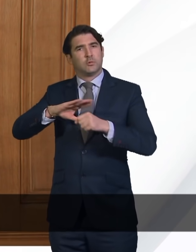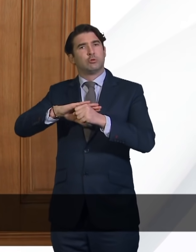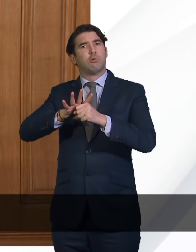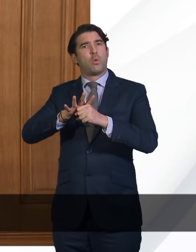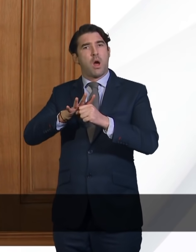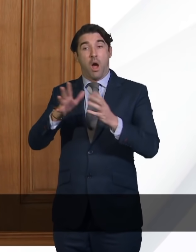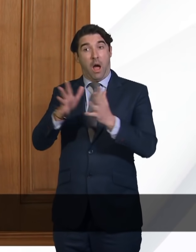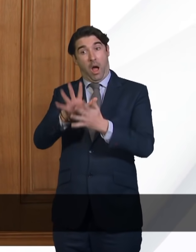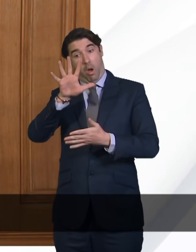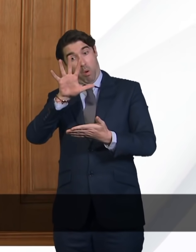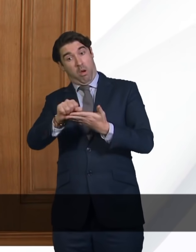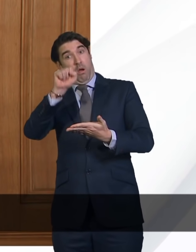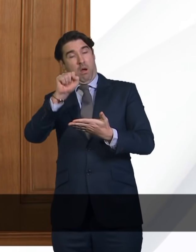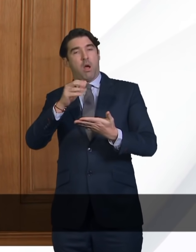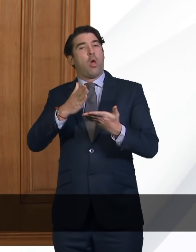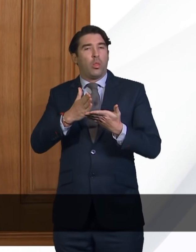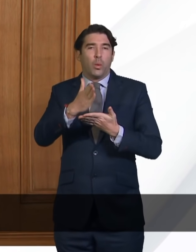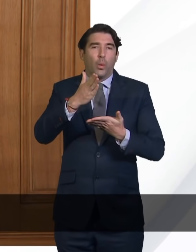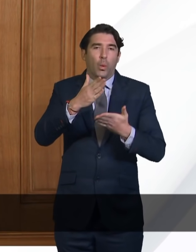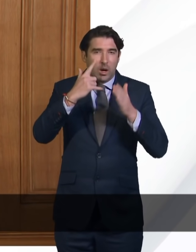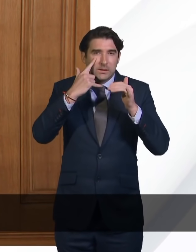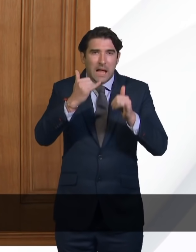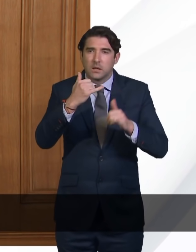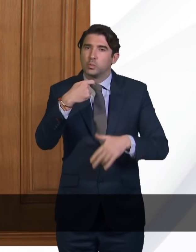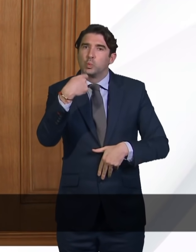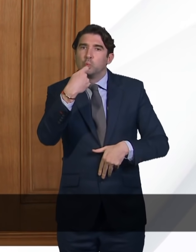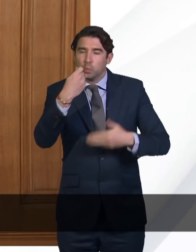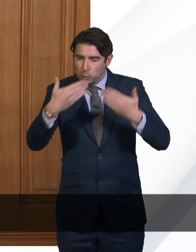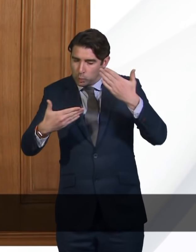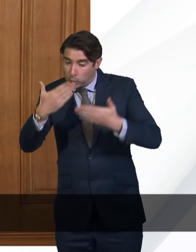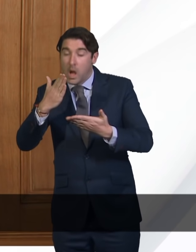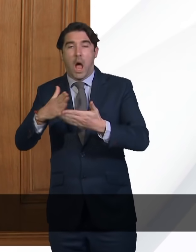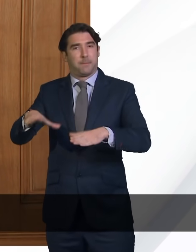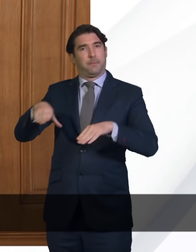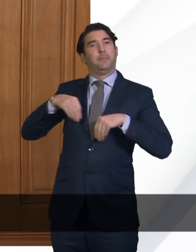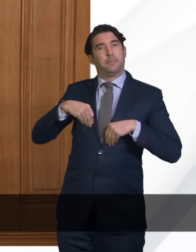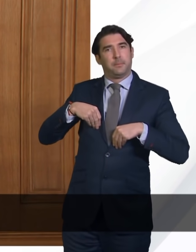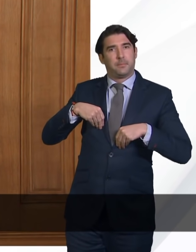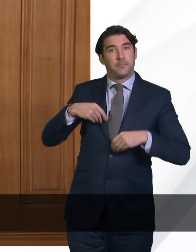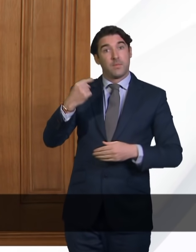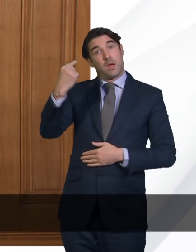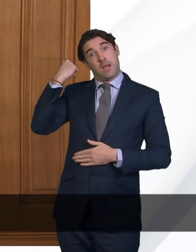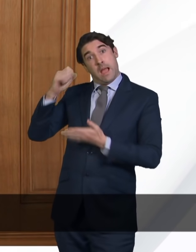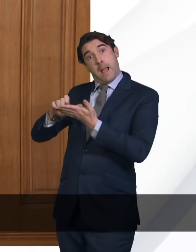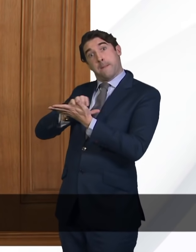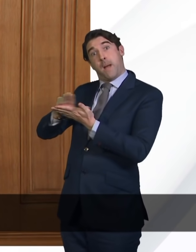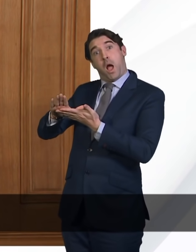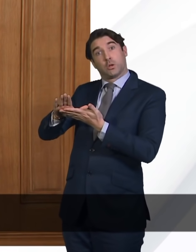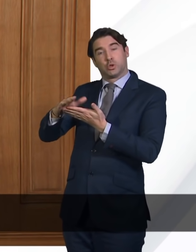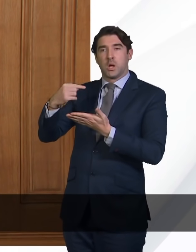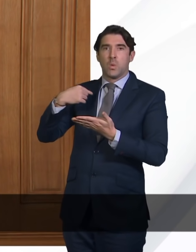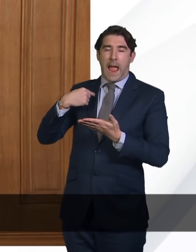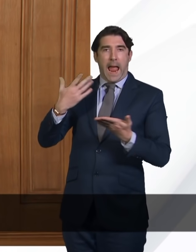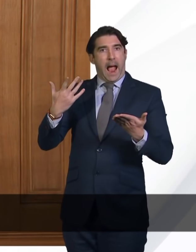much more testing. The number of cases that are reported in March were almost certainly a very big underestimate of the total. So it's